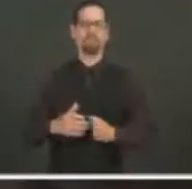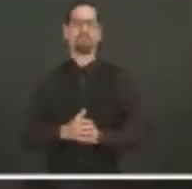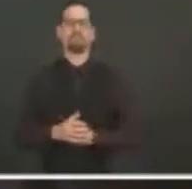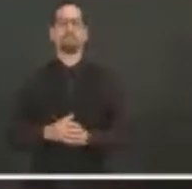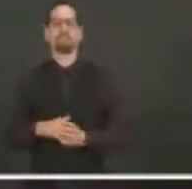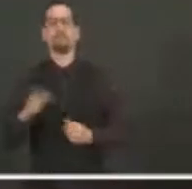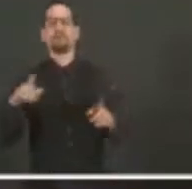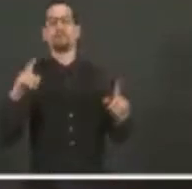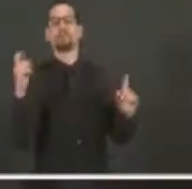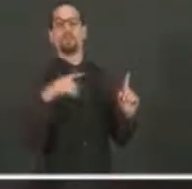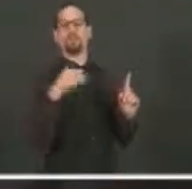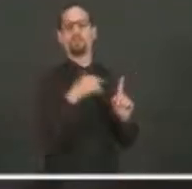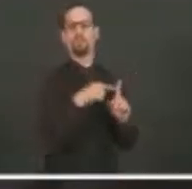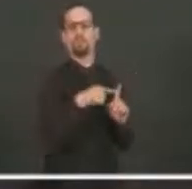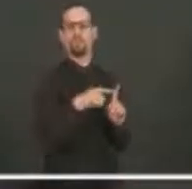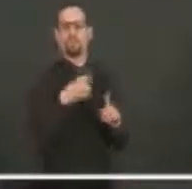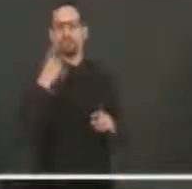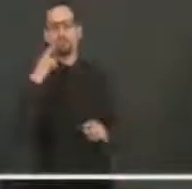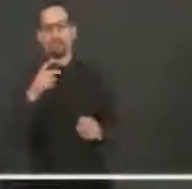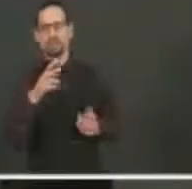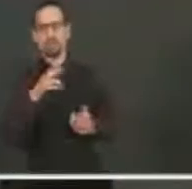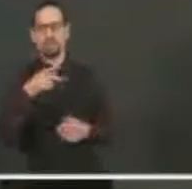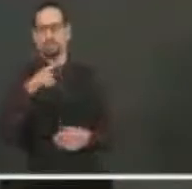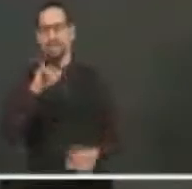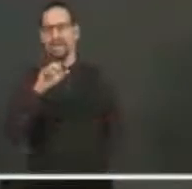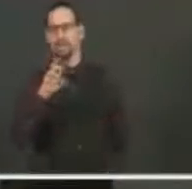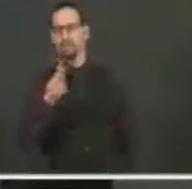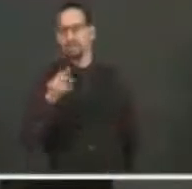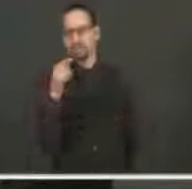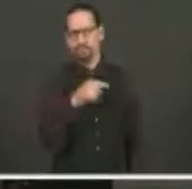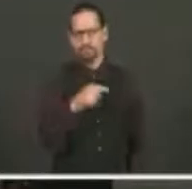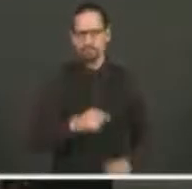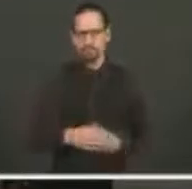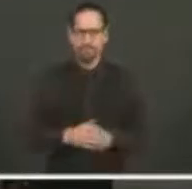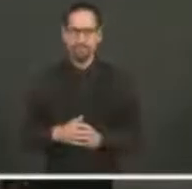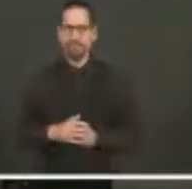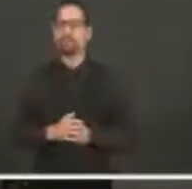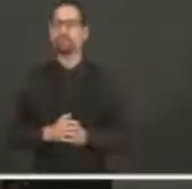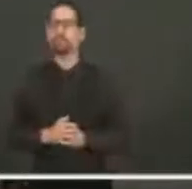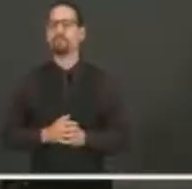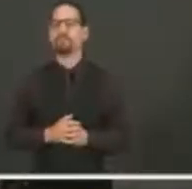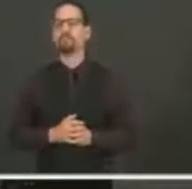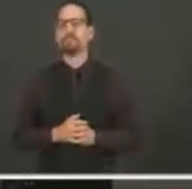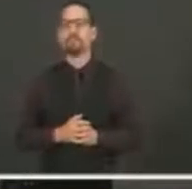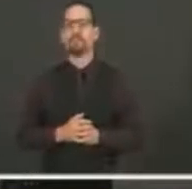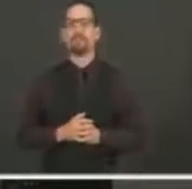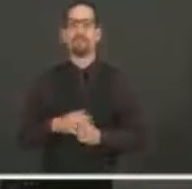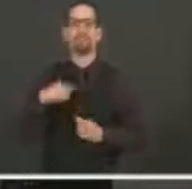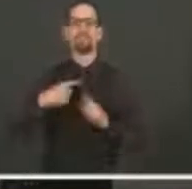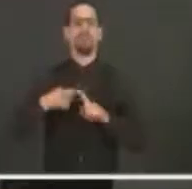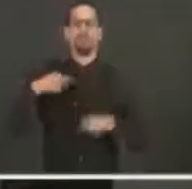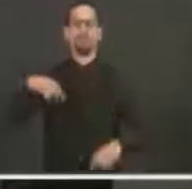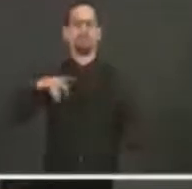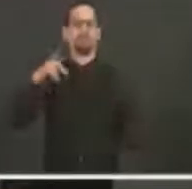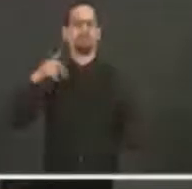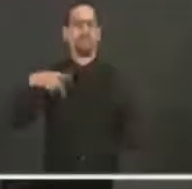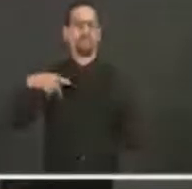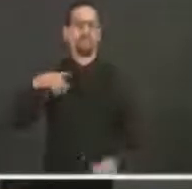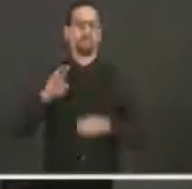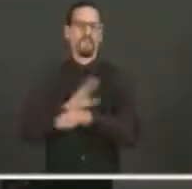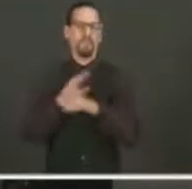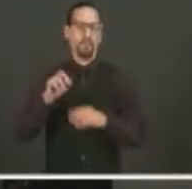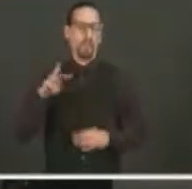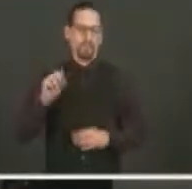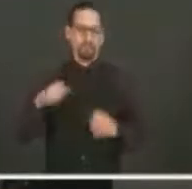This question, couple questions for Secretary Pryor. Secretary Pryor, James Bissett from the Providence Business News. You laid out as part of the plan